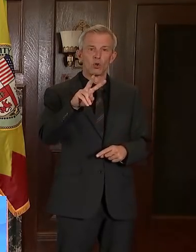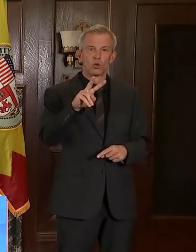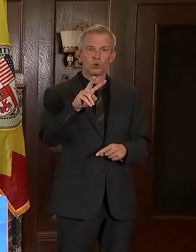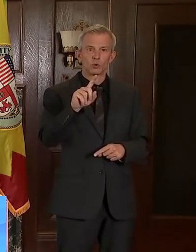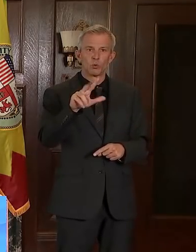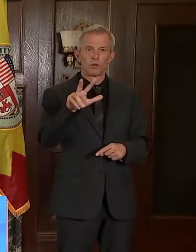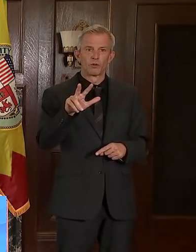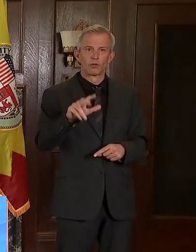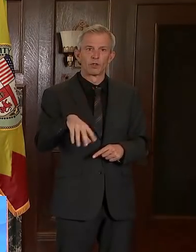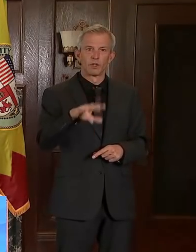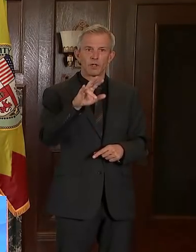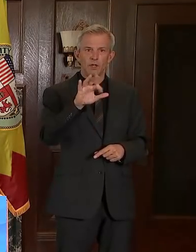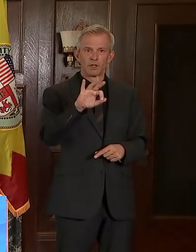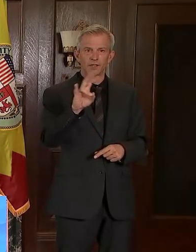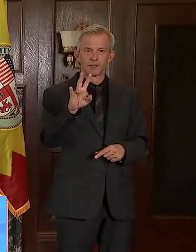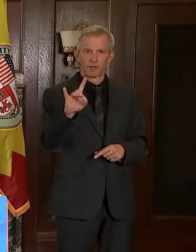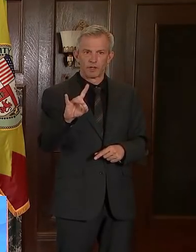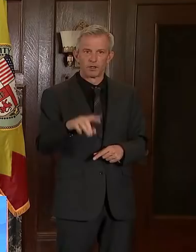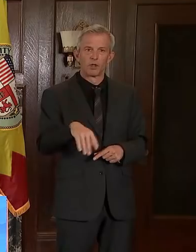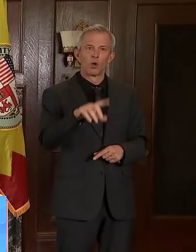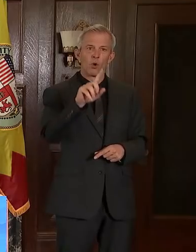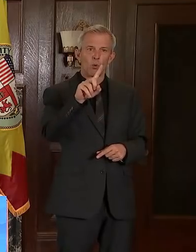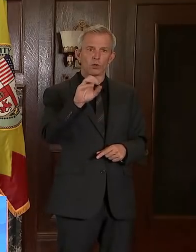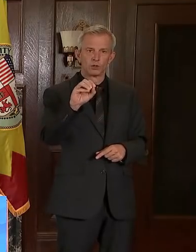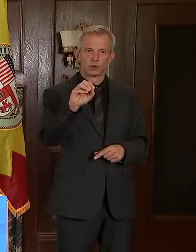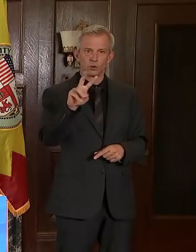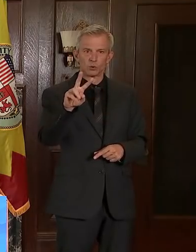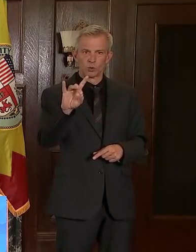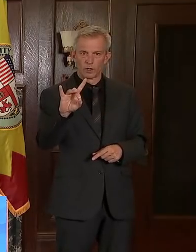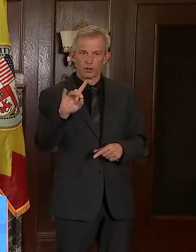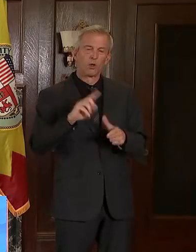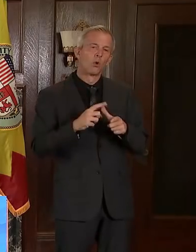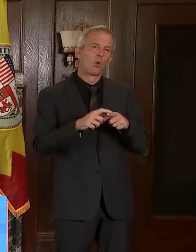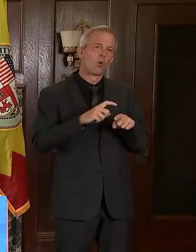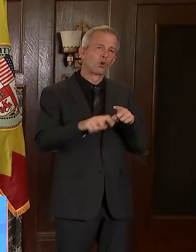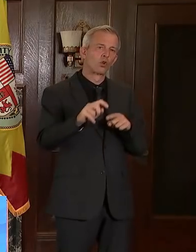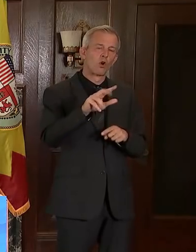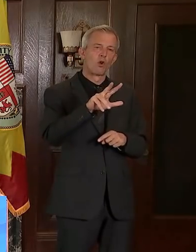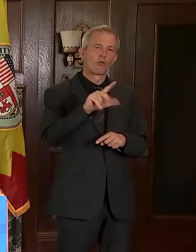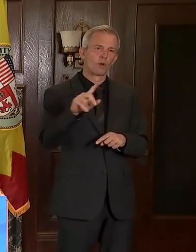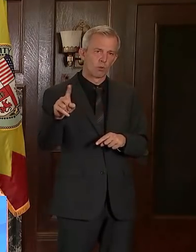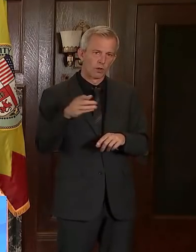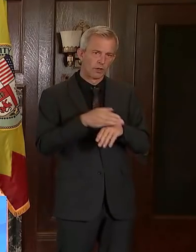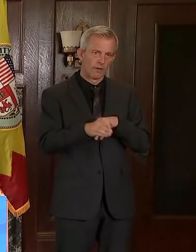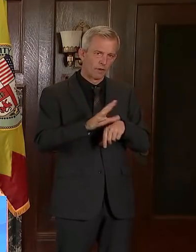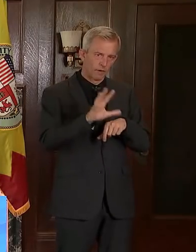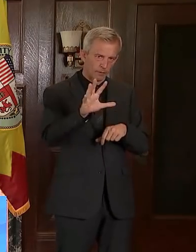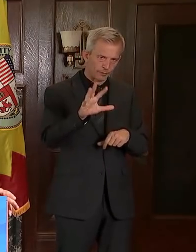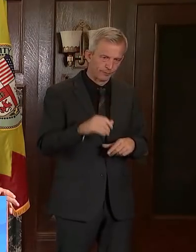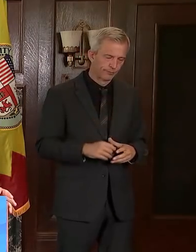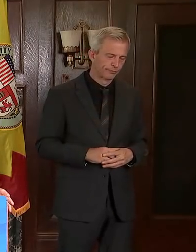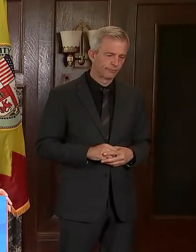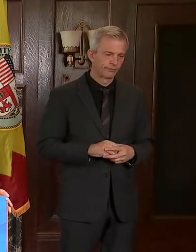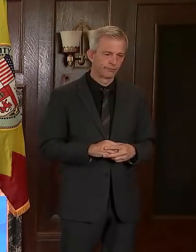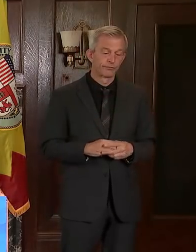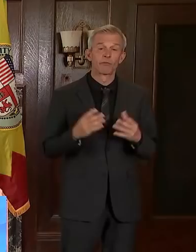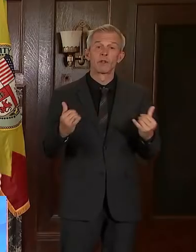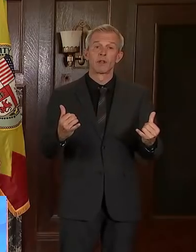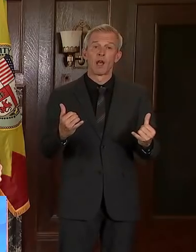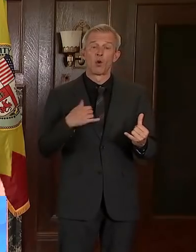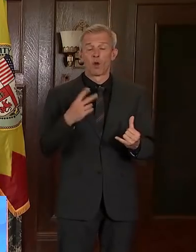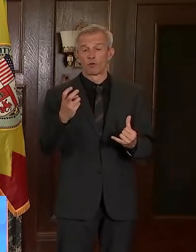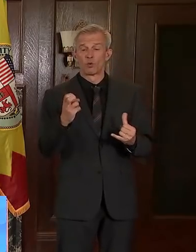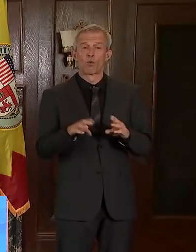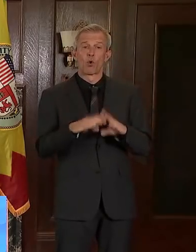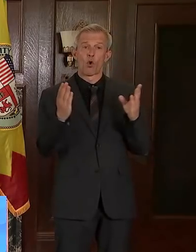1-213-978-1028 or just call 311 after 5 p.m. We now have 36 testing locations. 2 of them opened up today